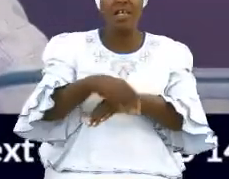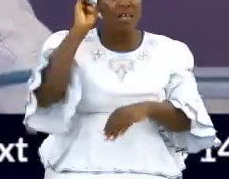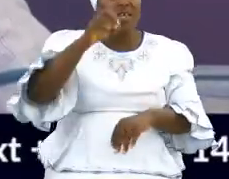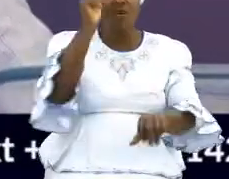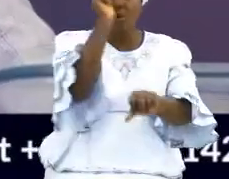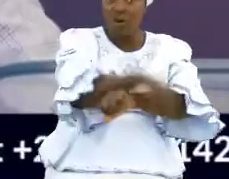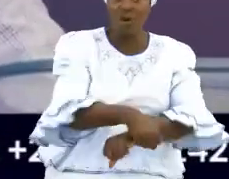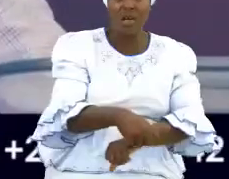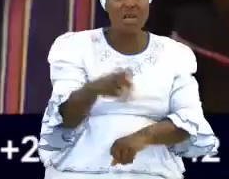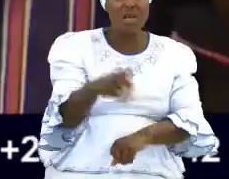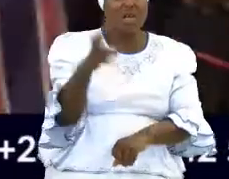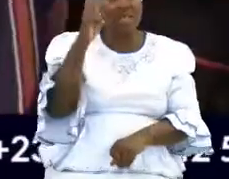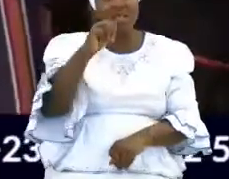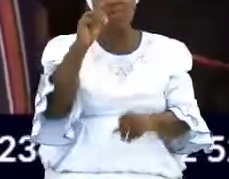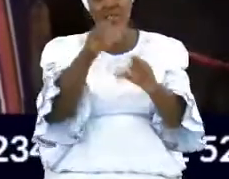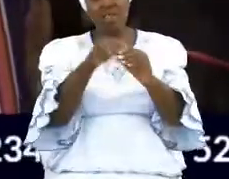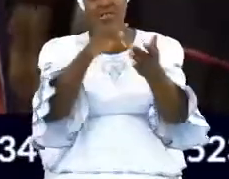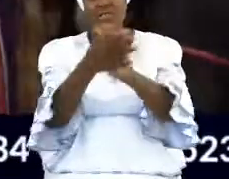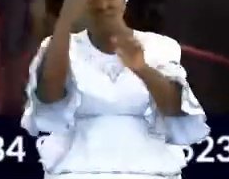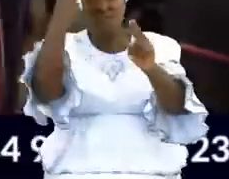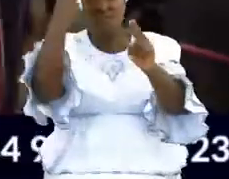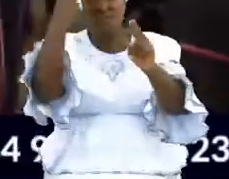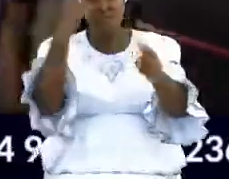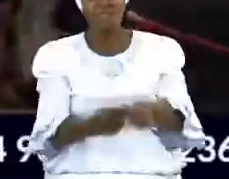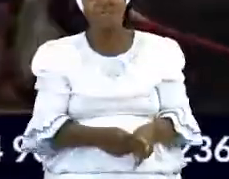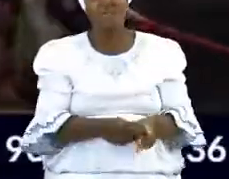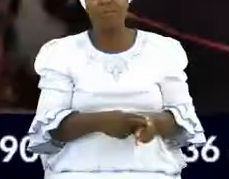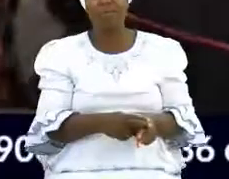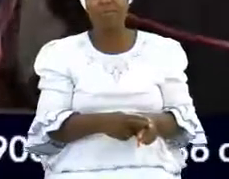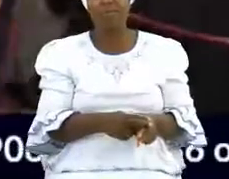him in Jesus' name.